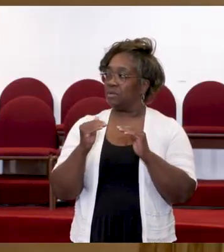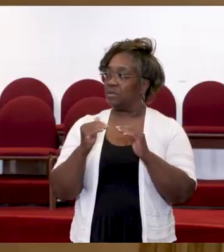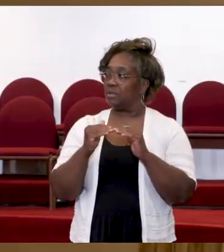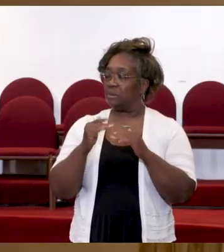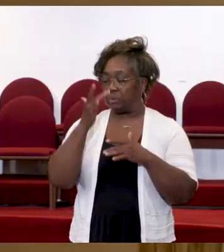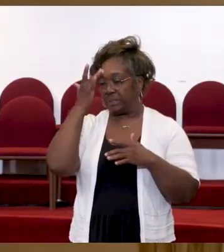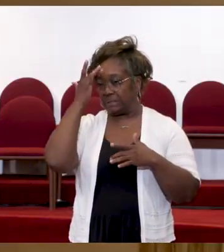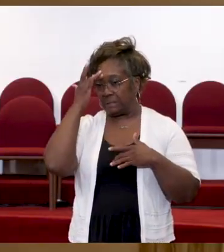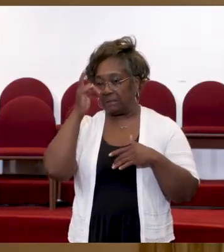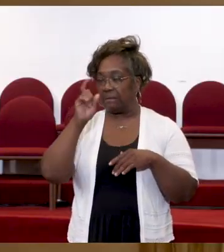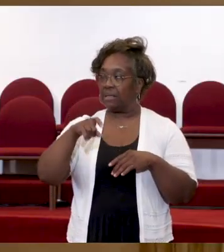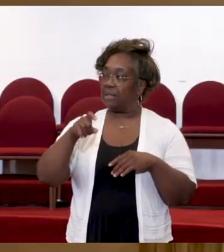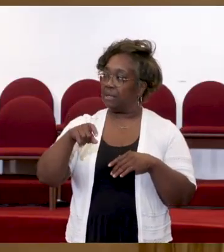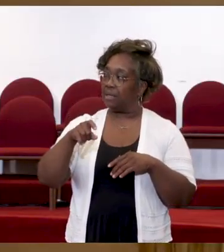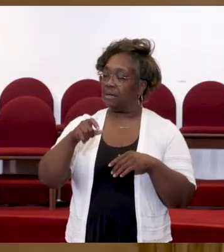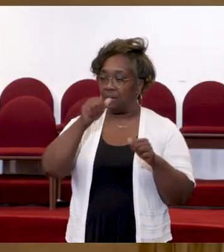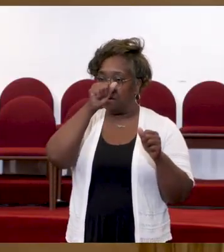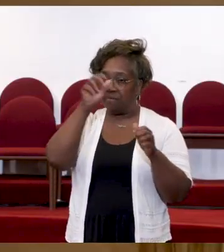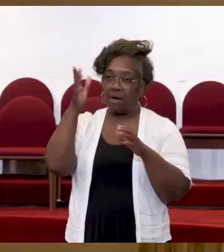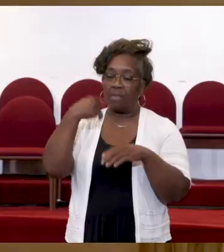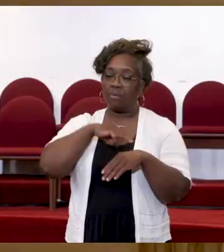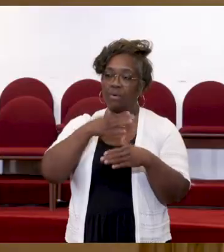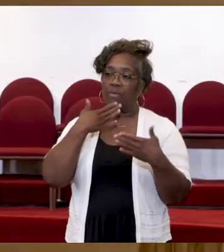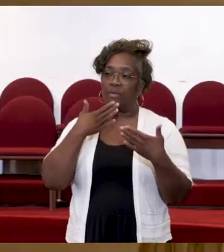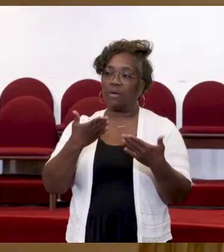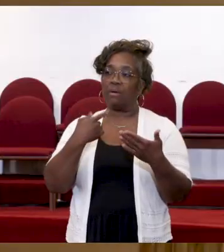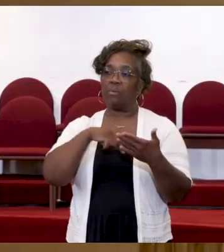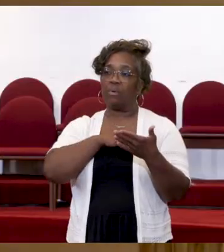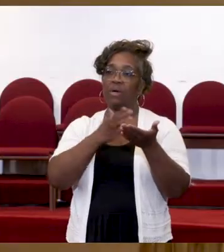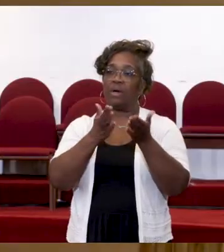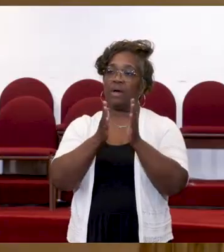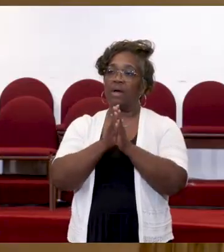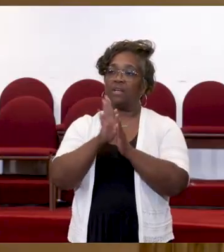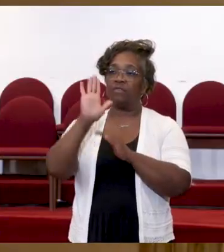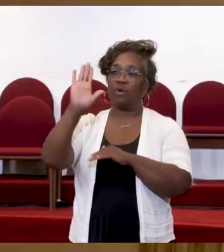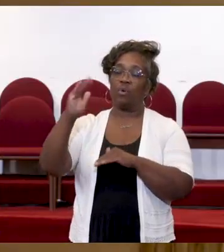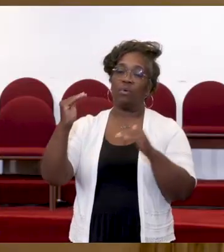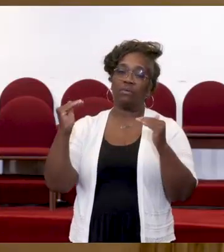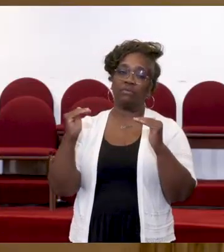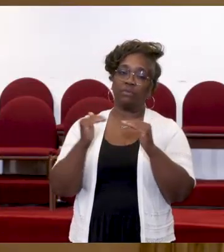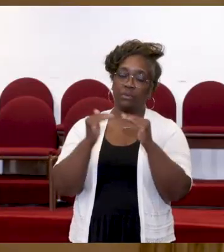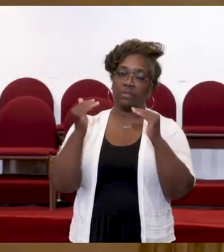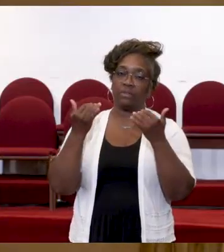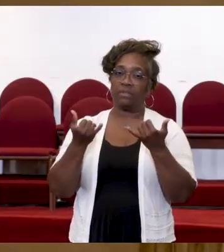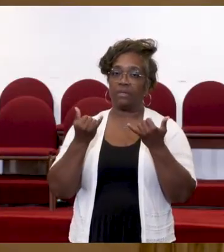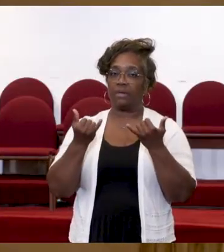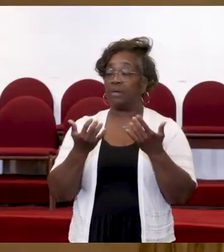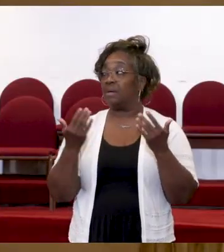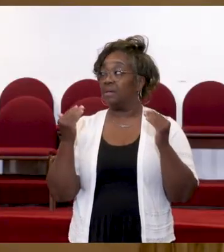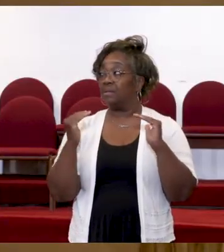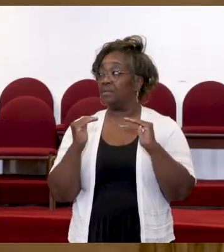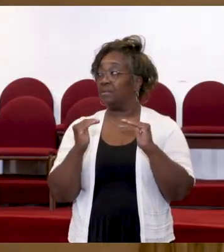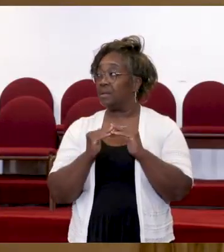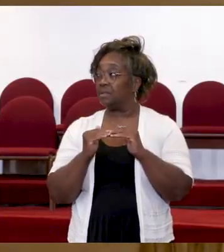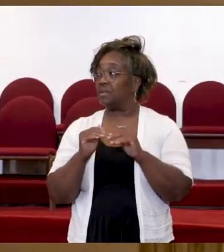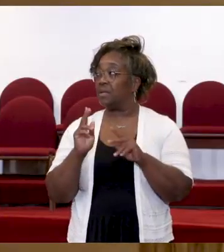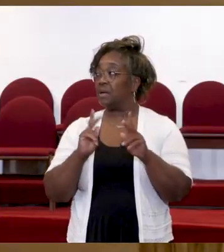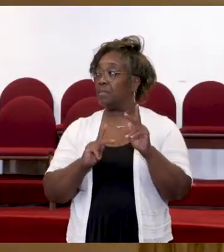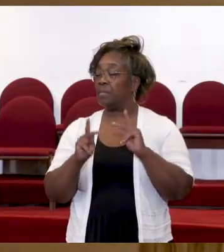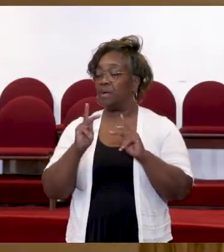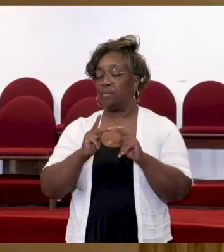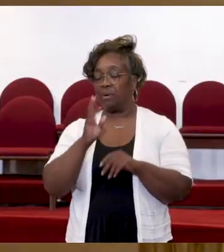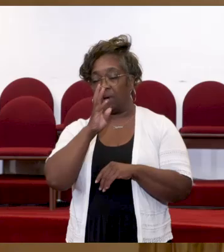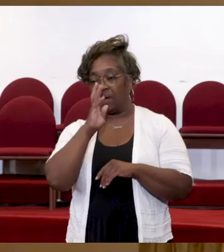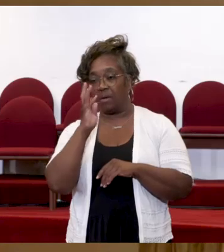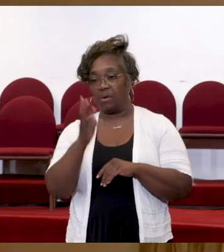needy. Father, we thank you as we ask for your justice today. Justice that those that have been left out